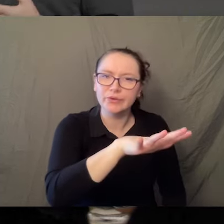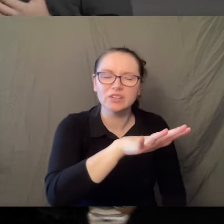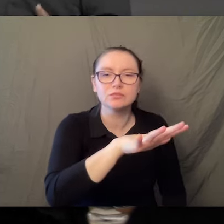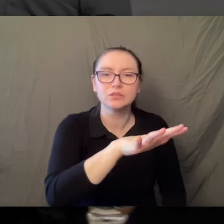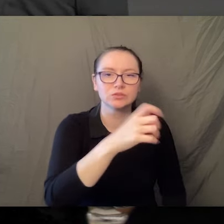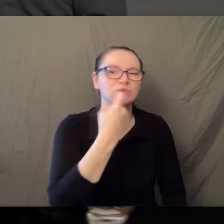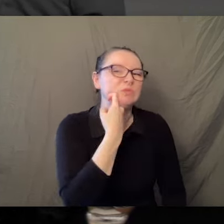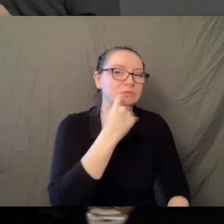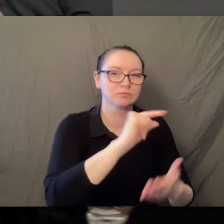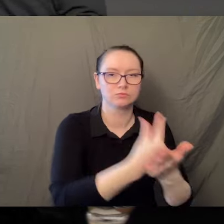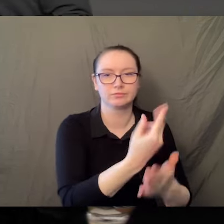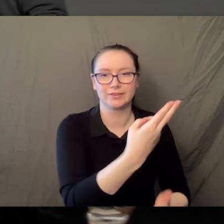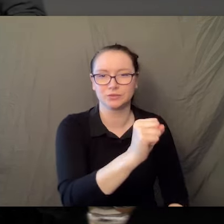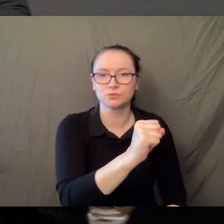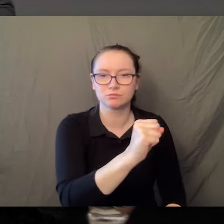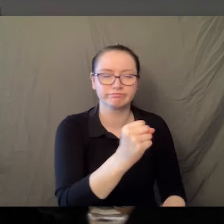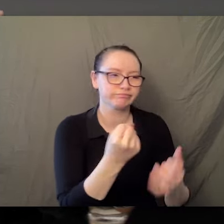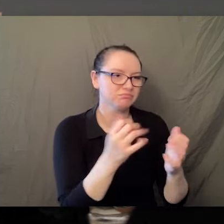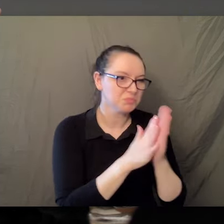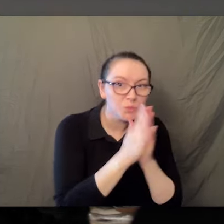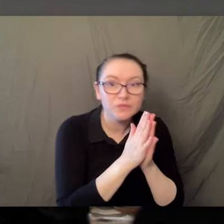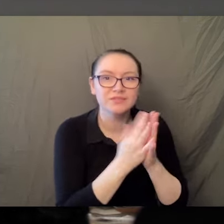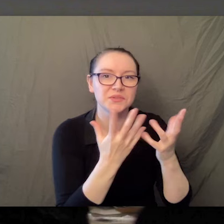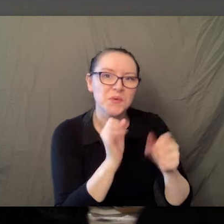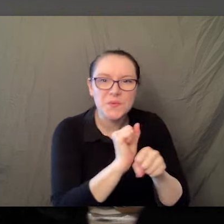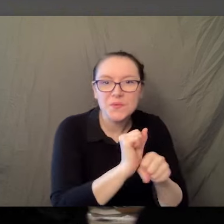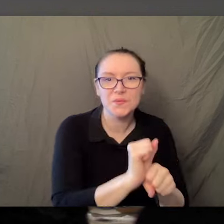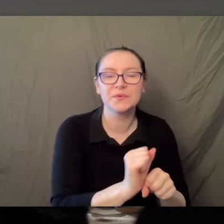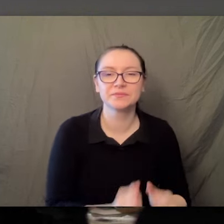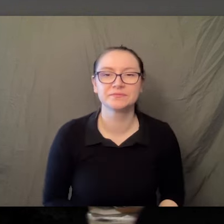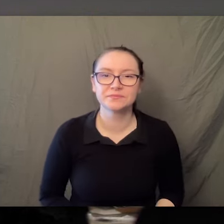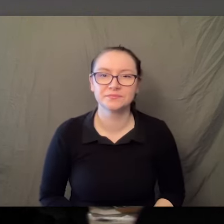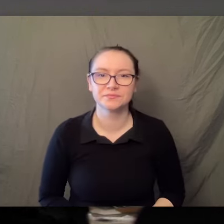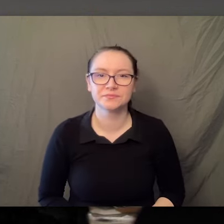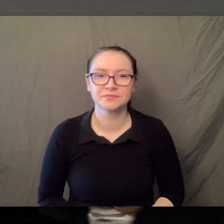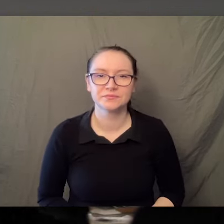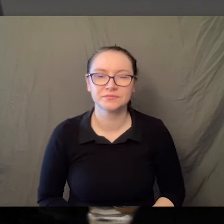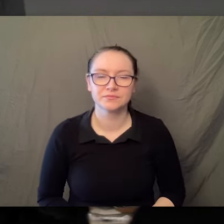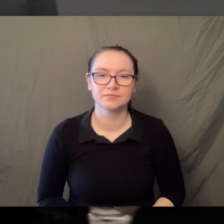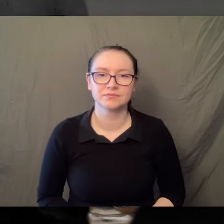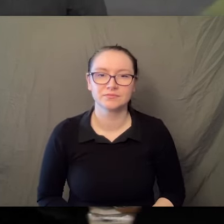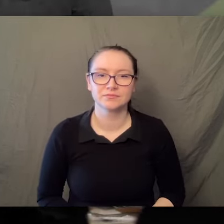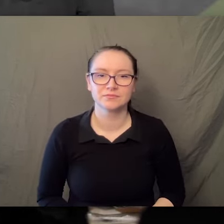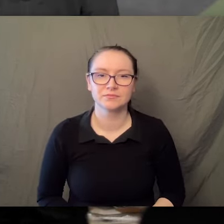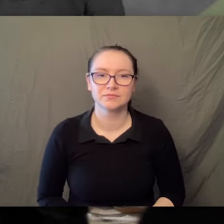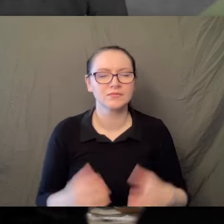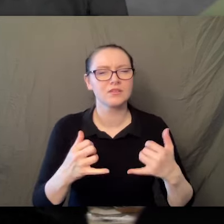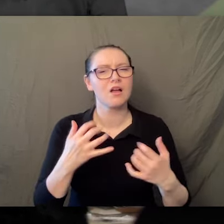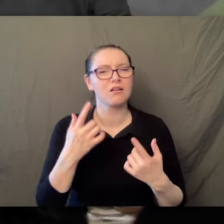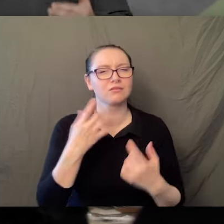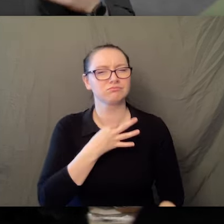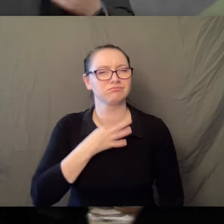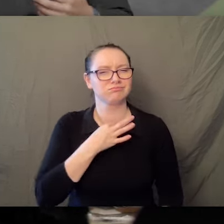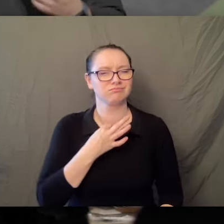We were just young engineers, we were eager to learn, and we were eager to work. And so while you're mulling that, I have another one for you.